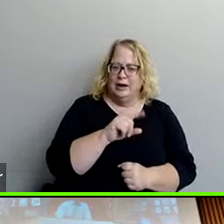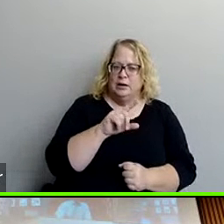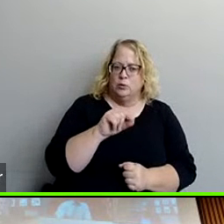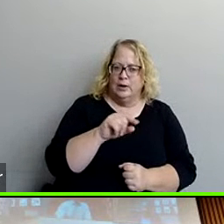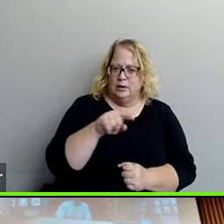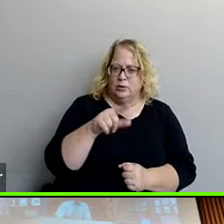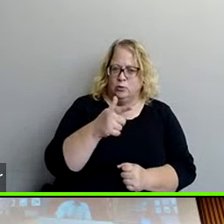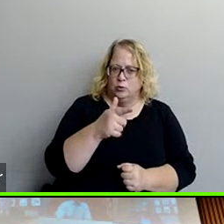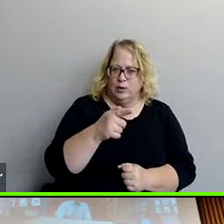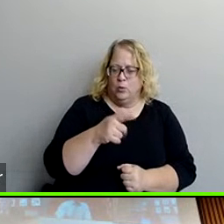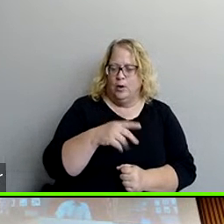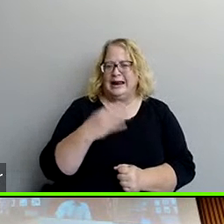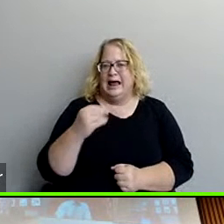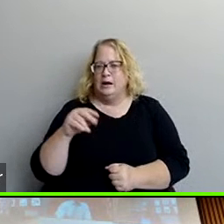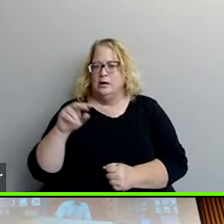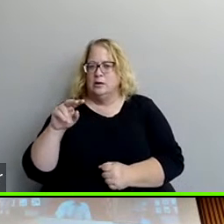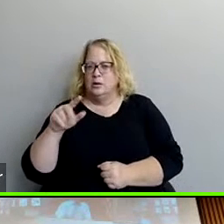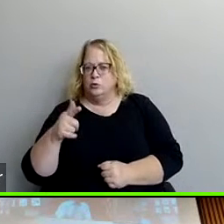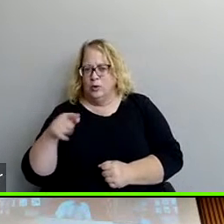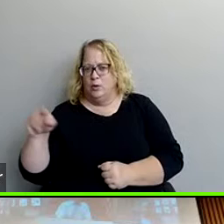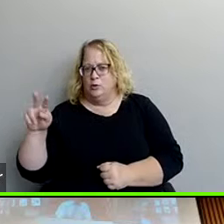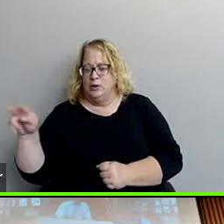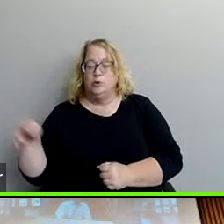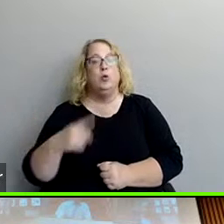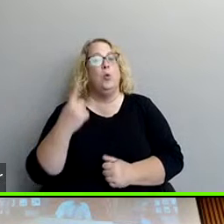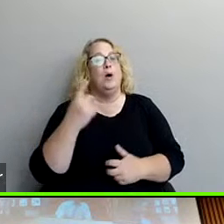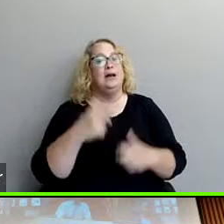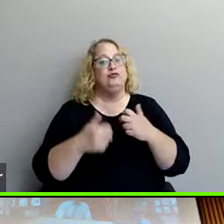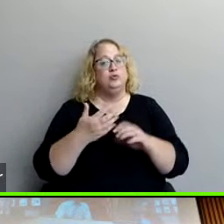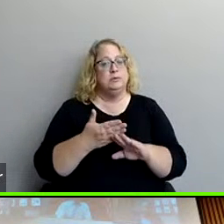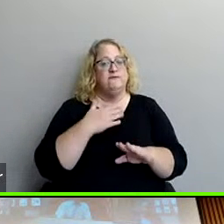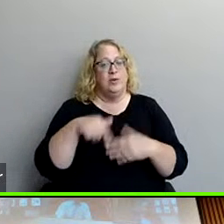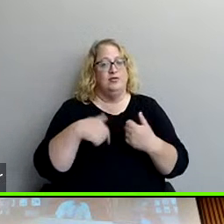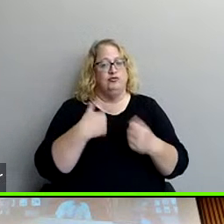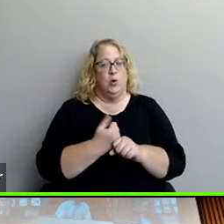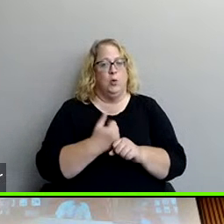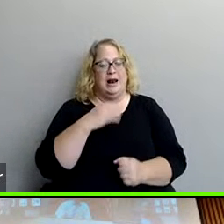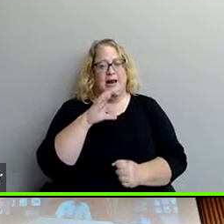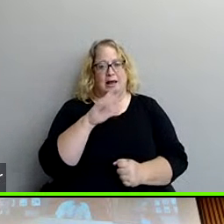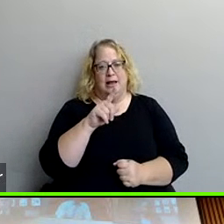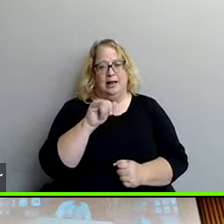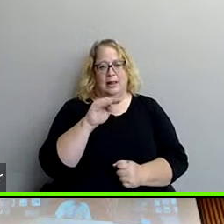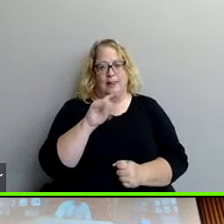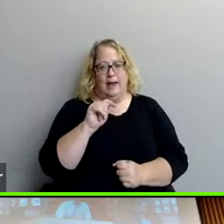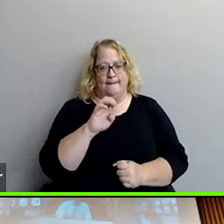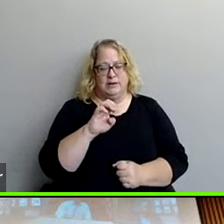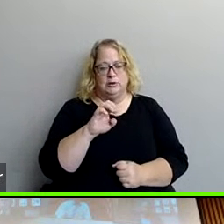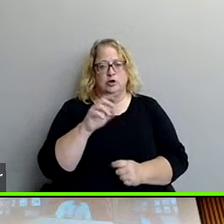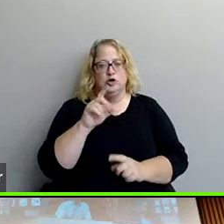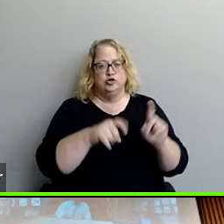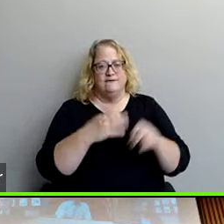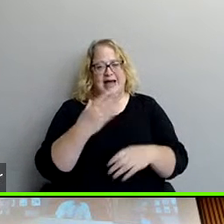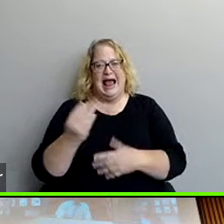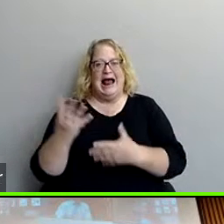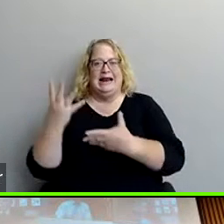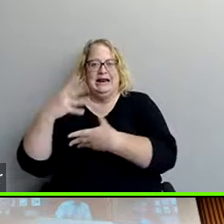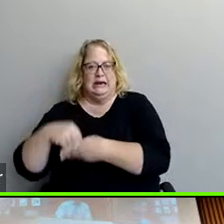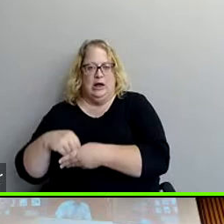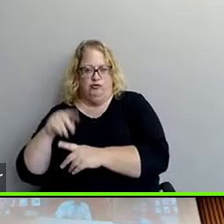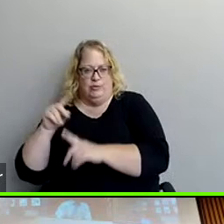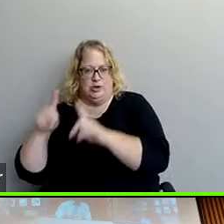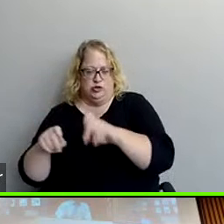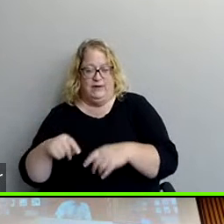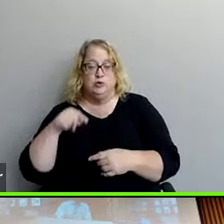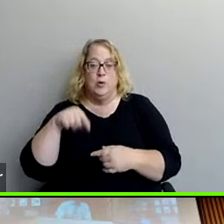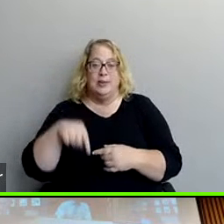21 and 21 to 22. So one issue is that before this year, we had both a climate survey and an engagement survey. So